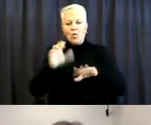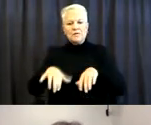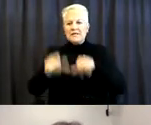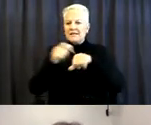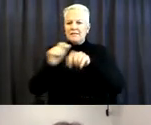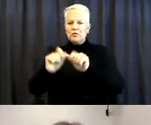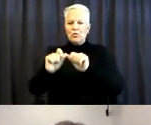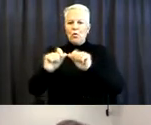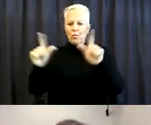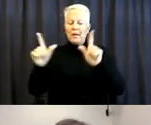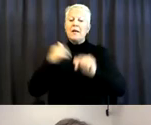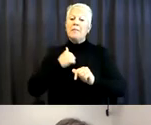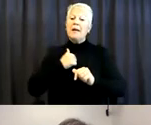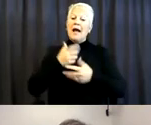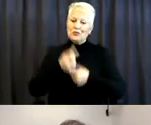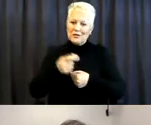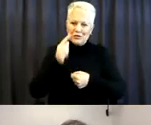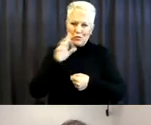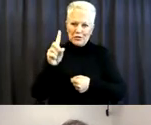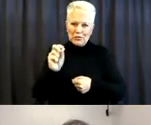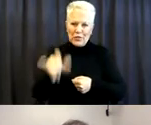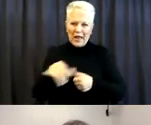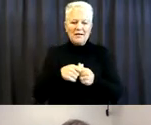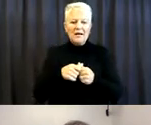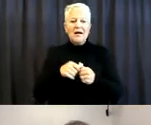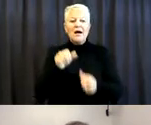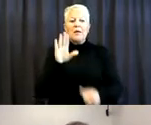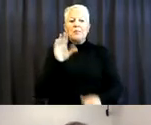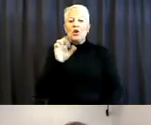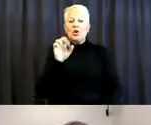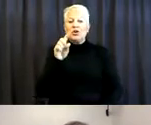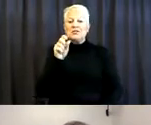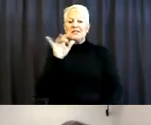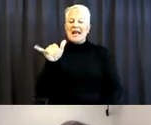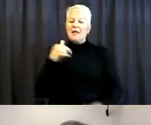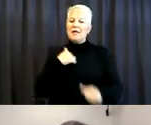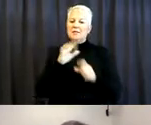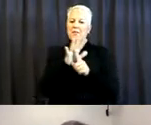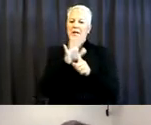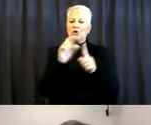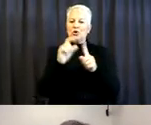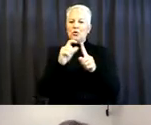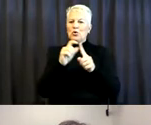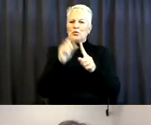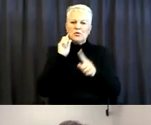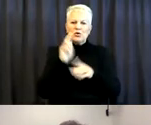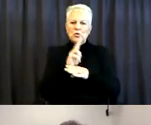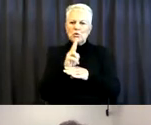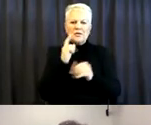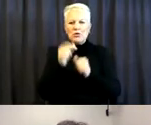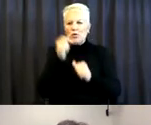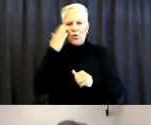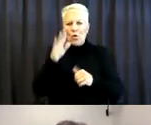and trust that you will do so. Blursday is a popular word to use when you don't know what day of the week it is. It captures